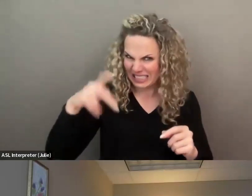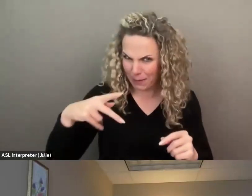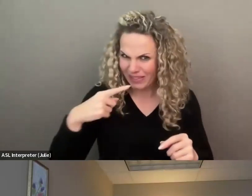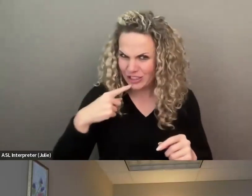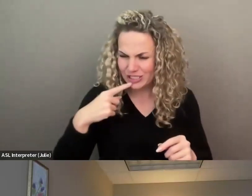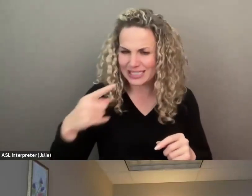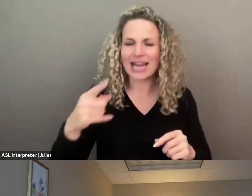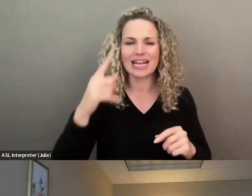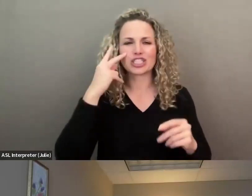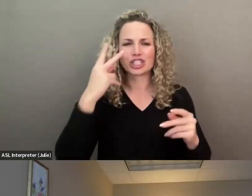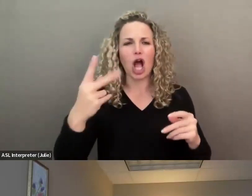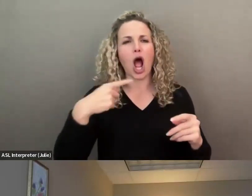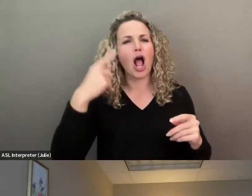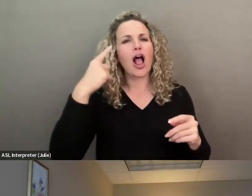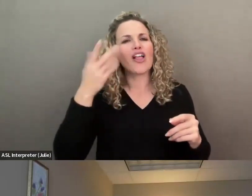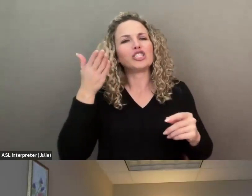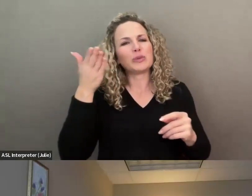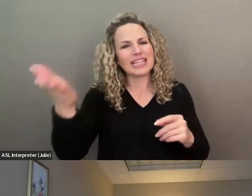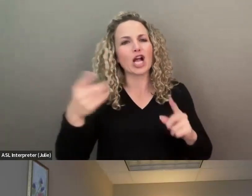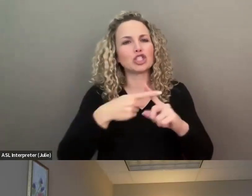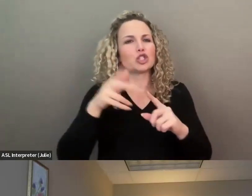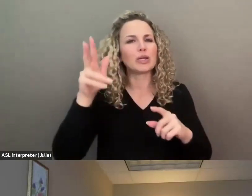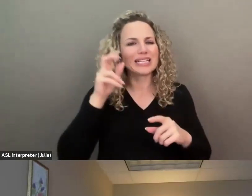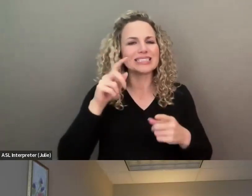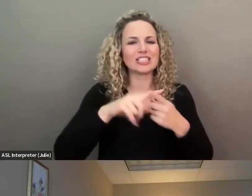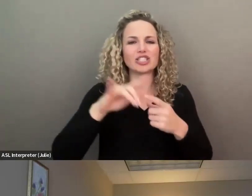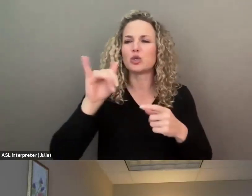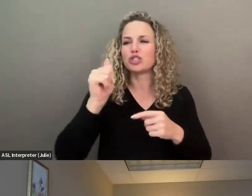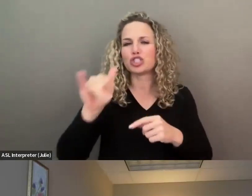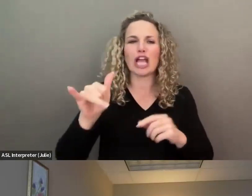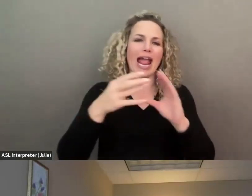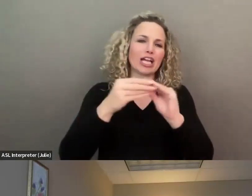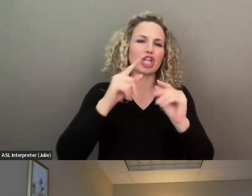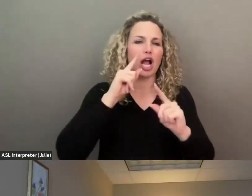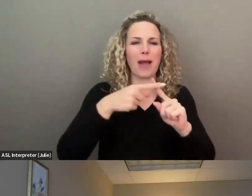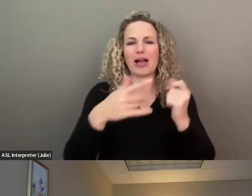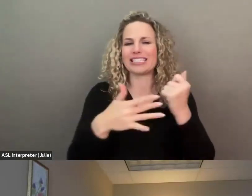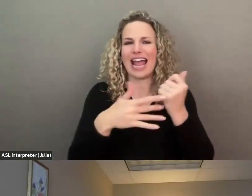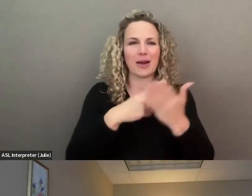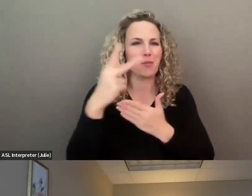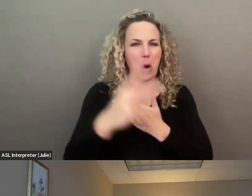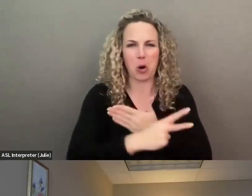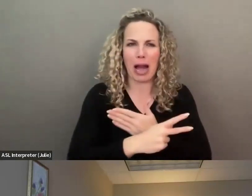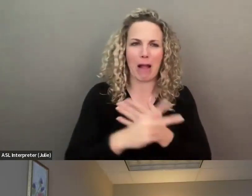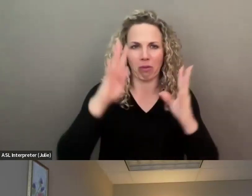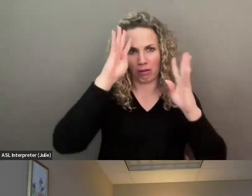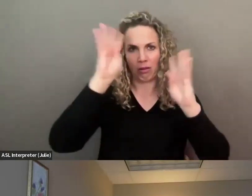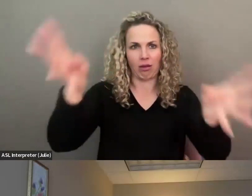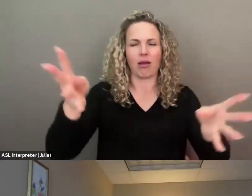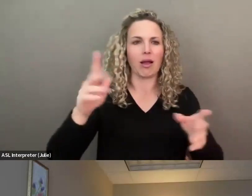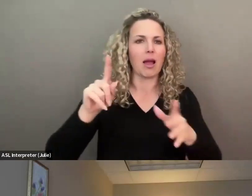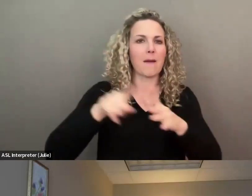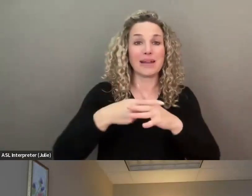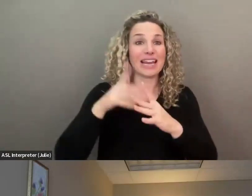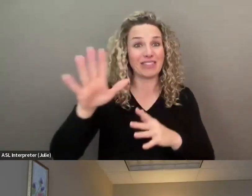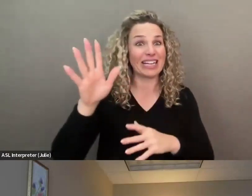thought we were doing, is that we were there to, you know, listen to Jay blather on about the technology program. And at the beginning of his speech, Jay did